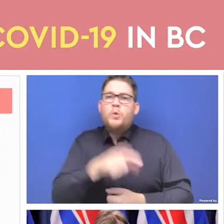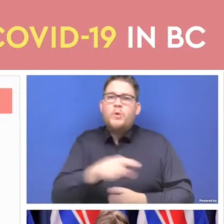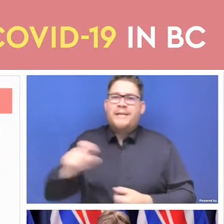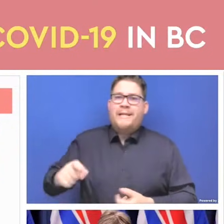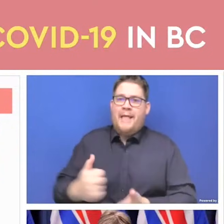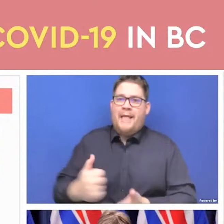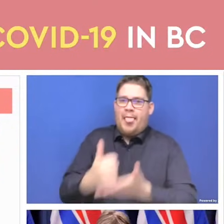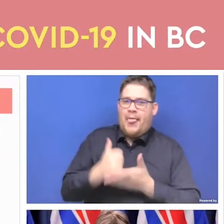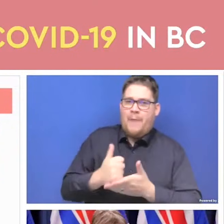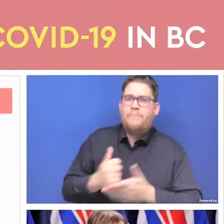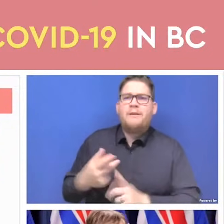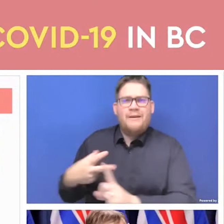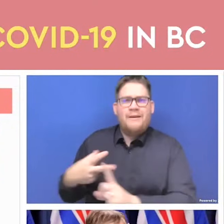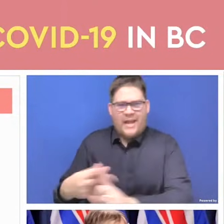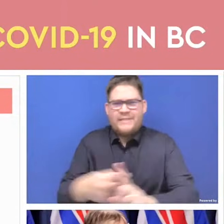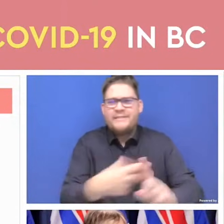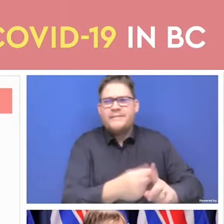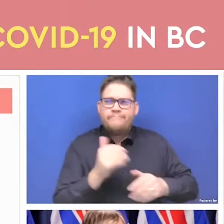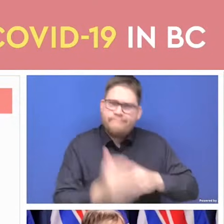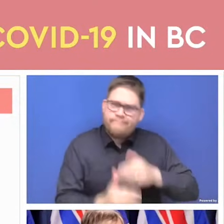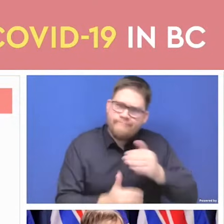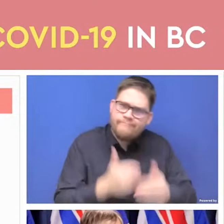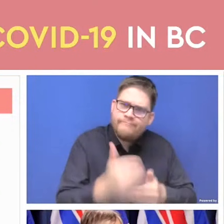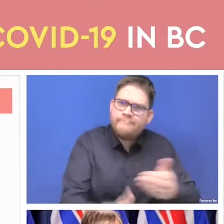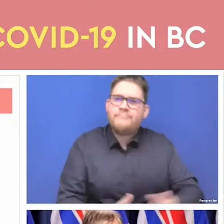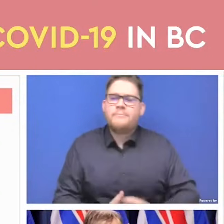the province and deliver this booster campaign.